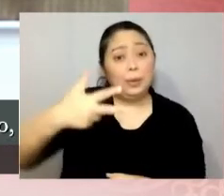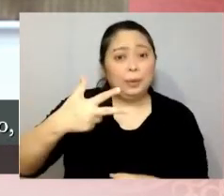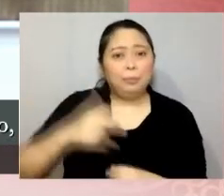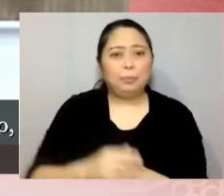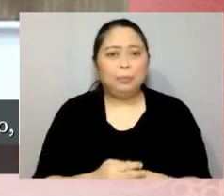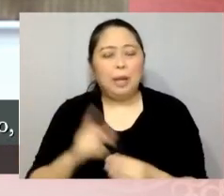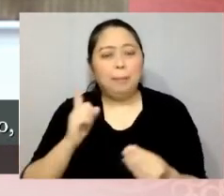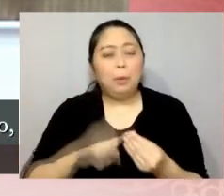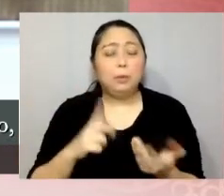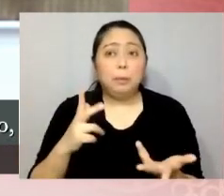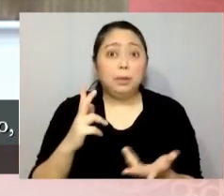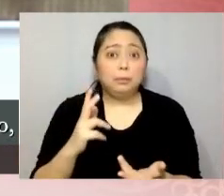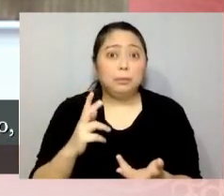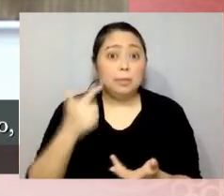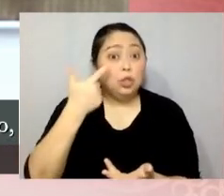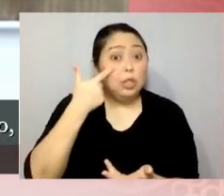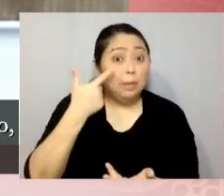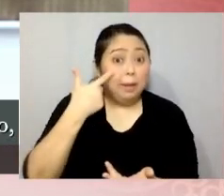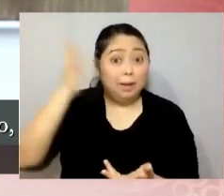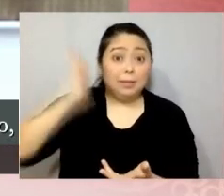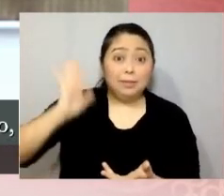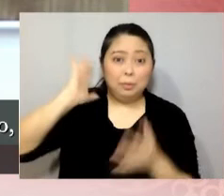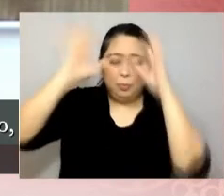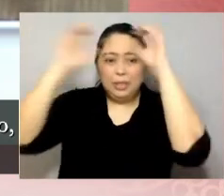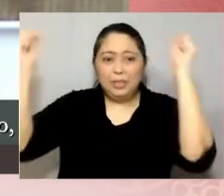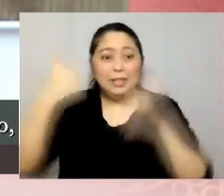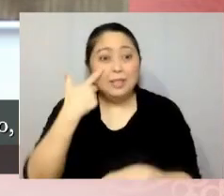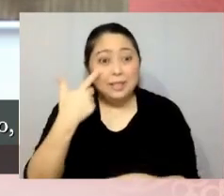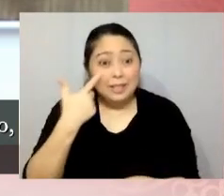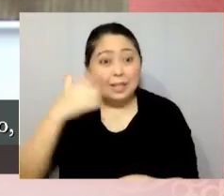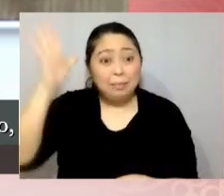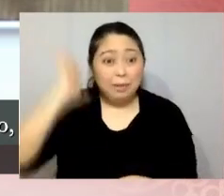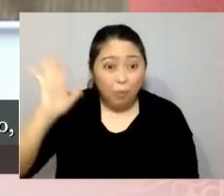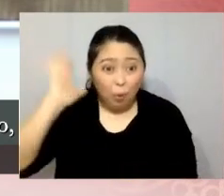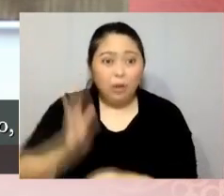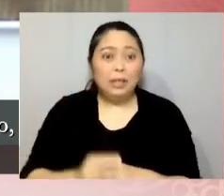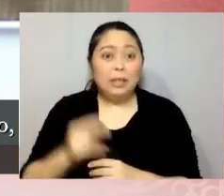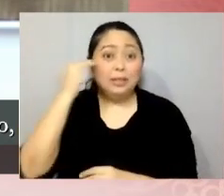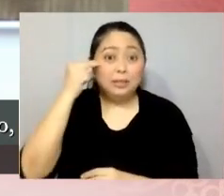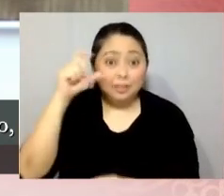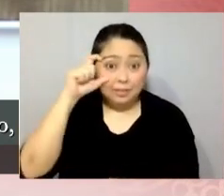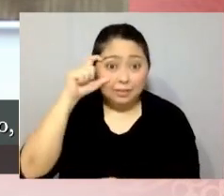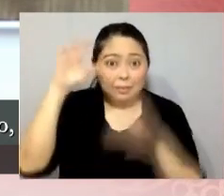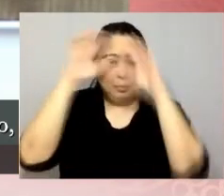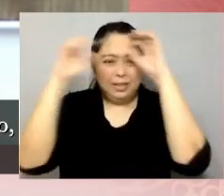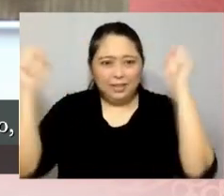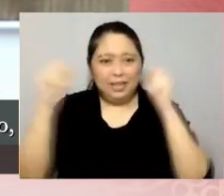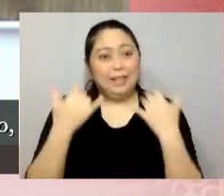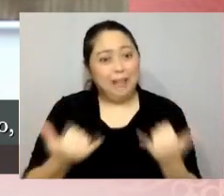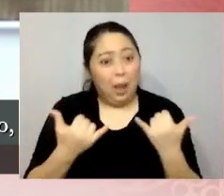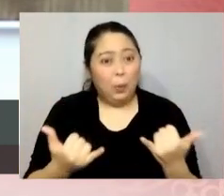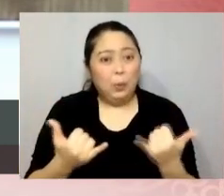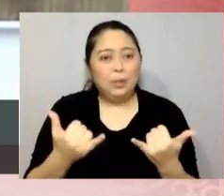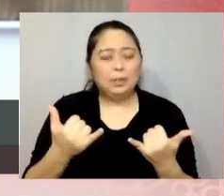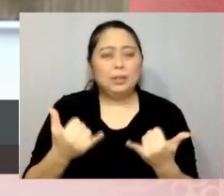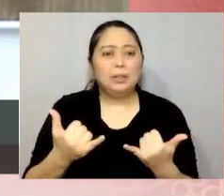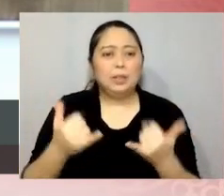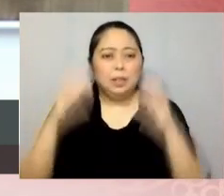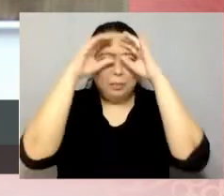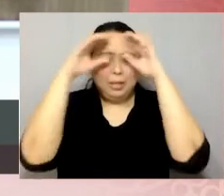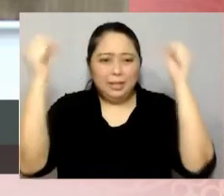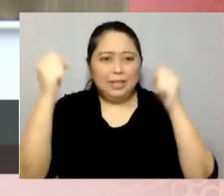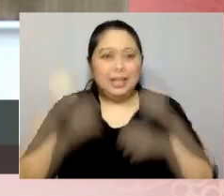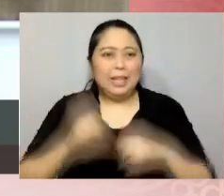kahit na si President Gloria Macapagal Arroyo, President Aquino, then President Duterte, lagi